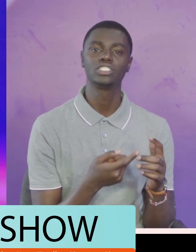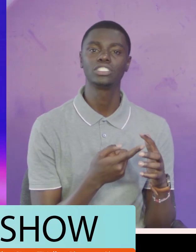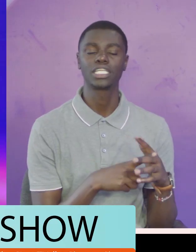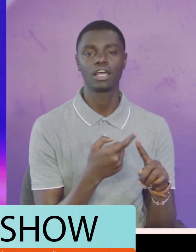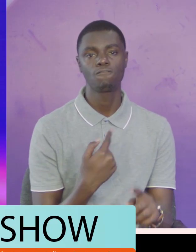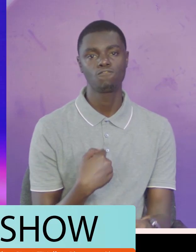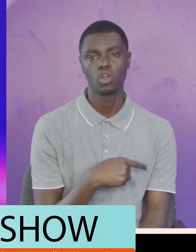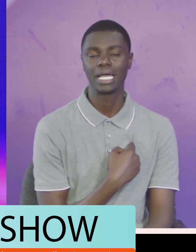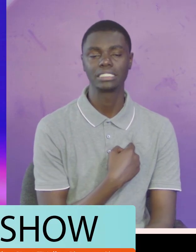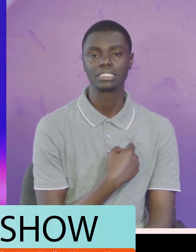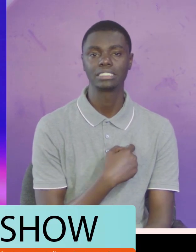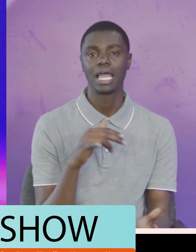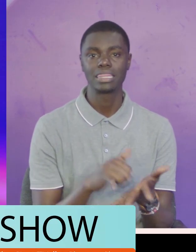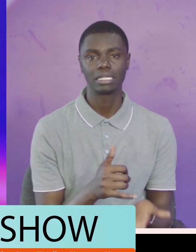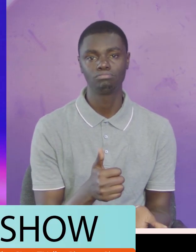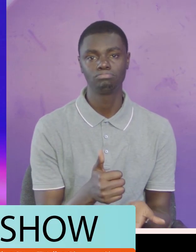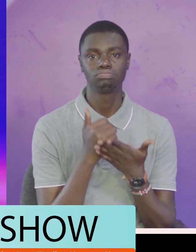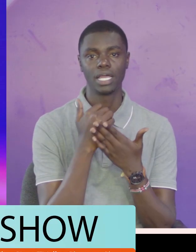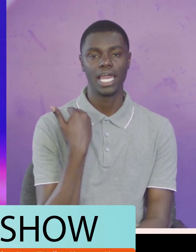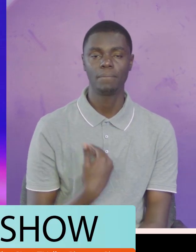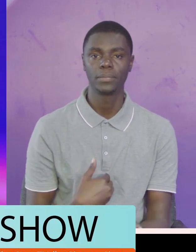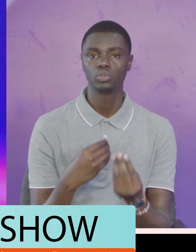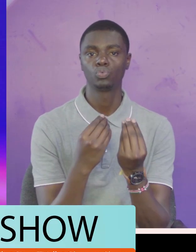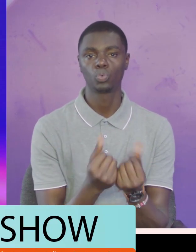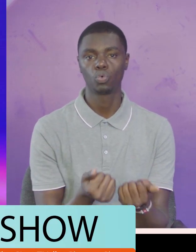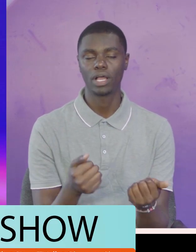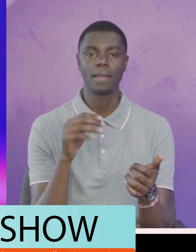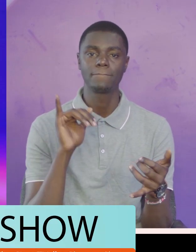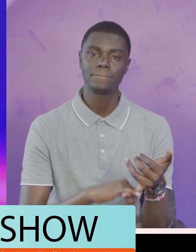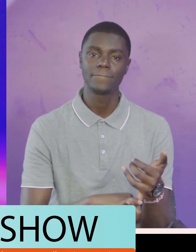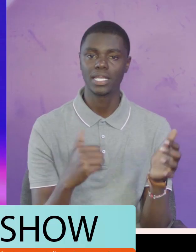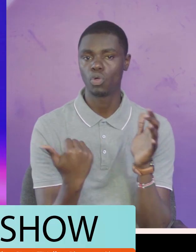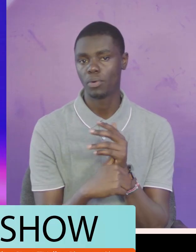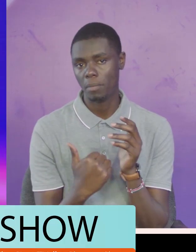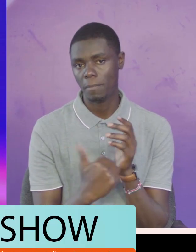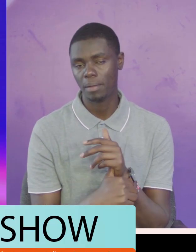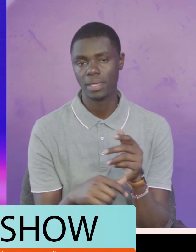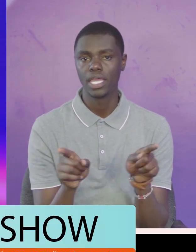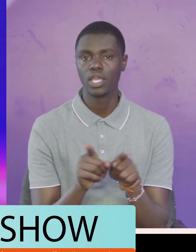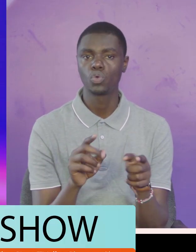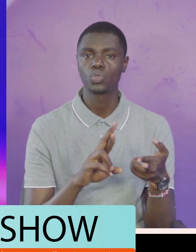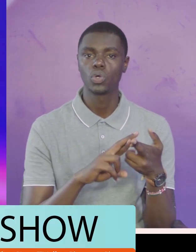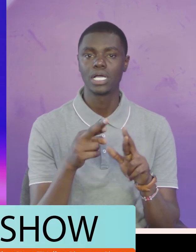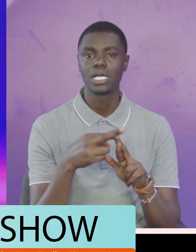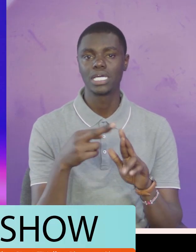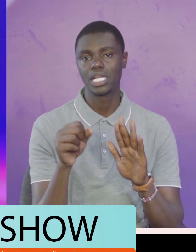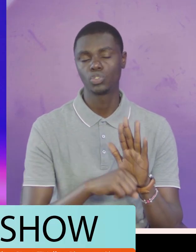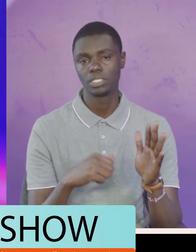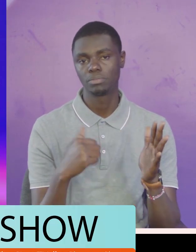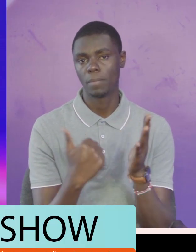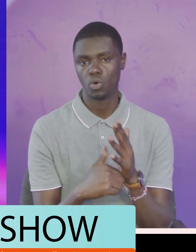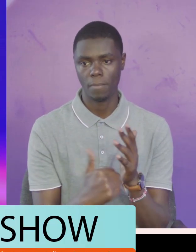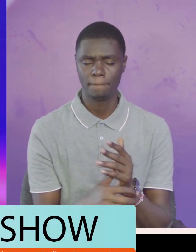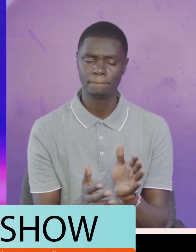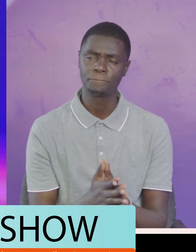actually start from us. And that really helped me even to overcome marital problems and relationship